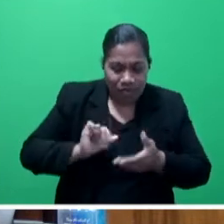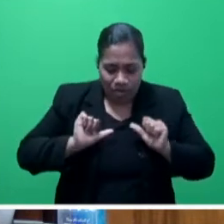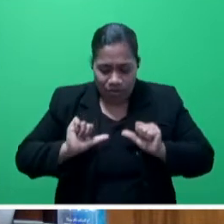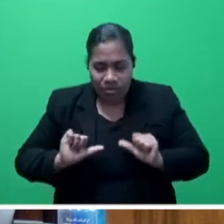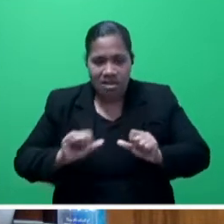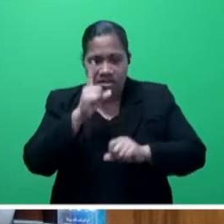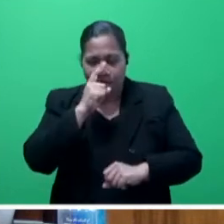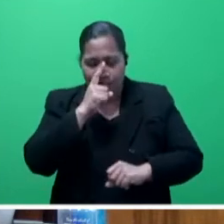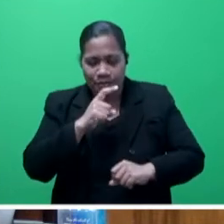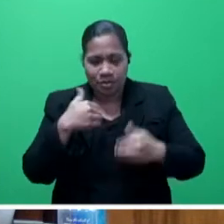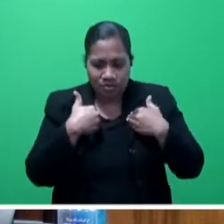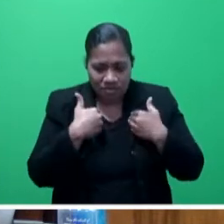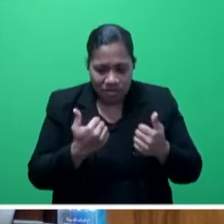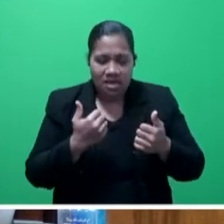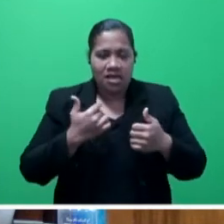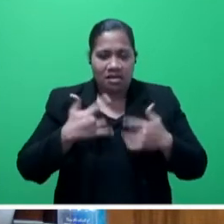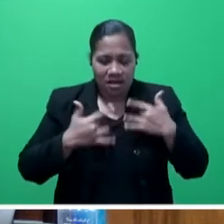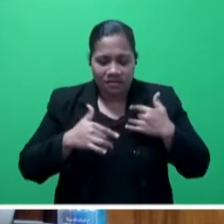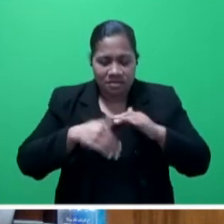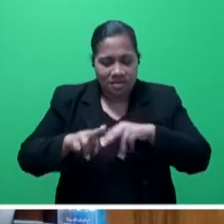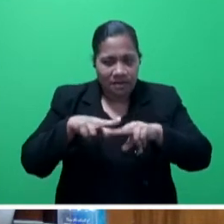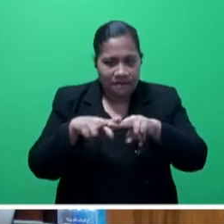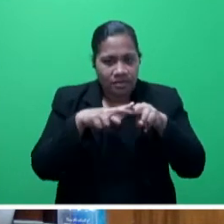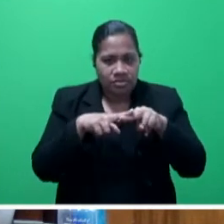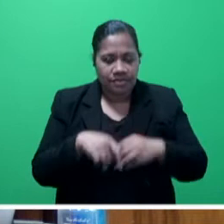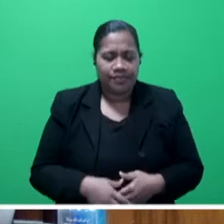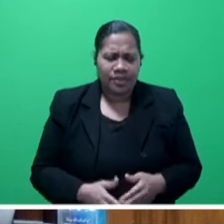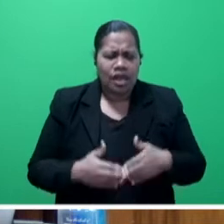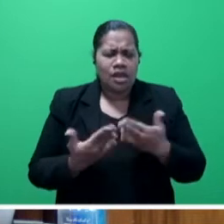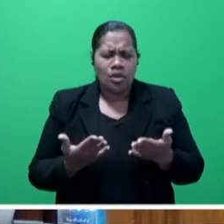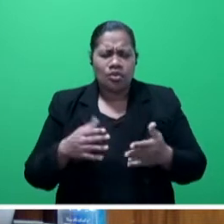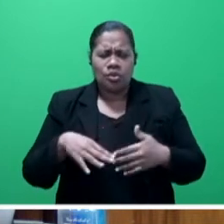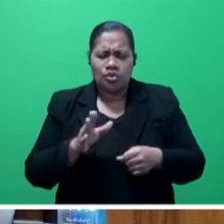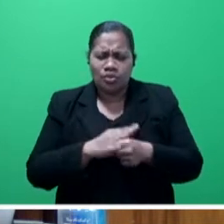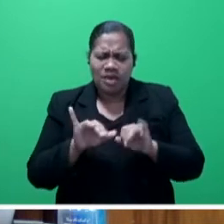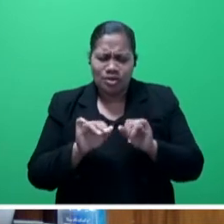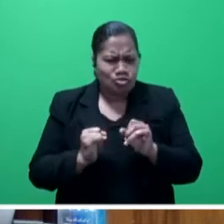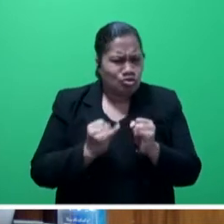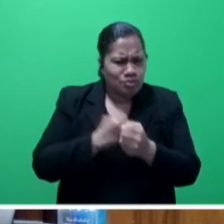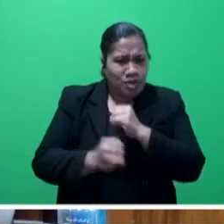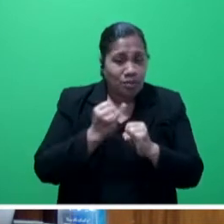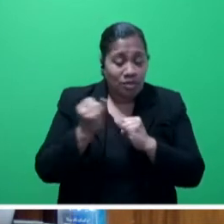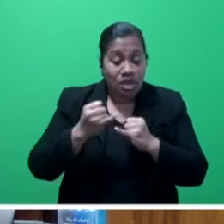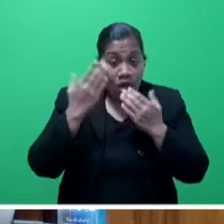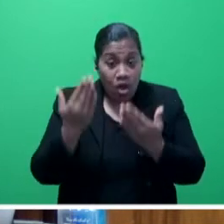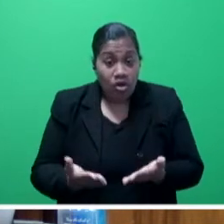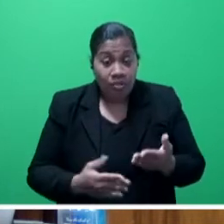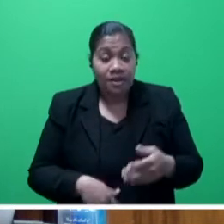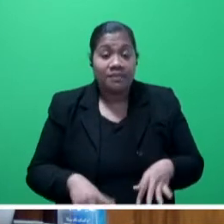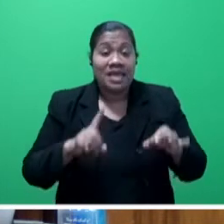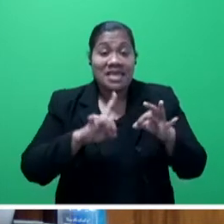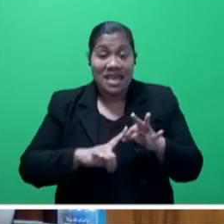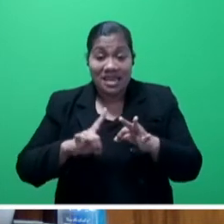welfare throughout Fiji. To make matters worse, Mr. Speaker, Honourable Gerengere Tambua has still not made an apology to our